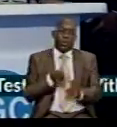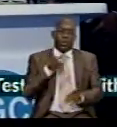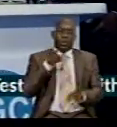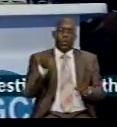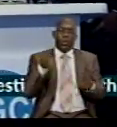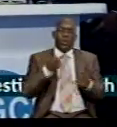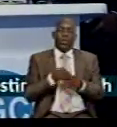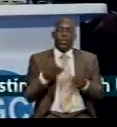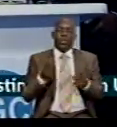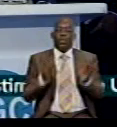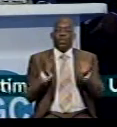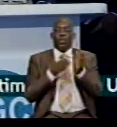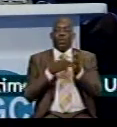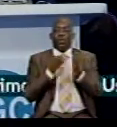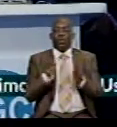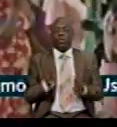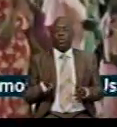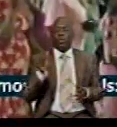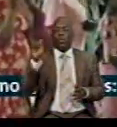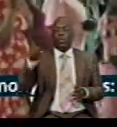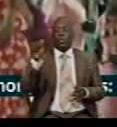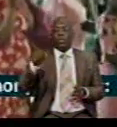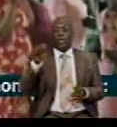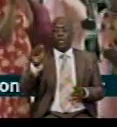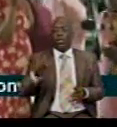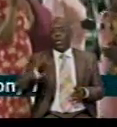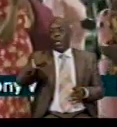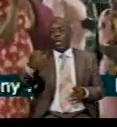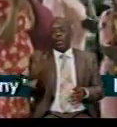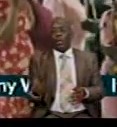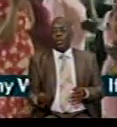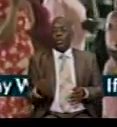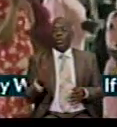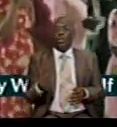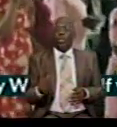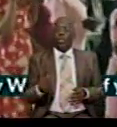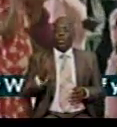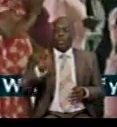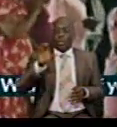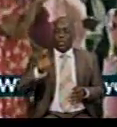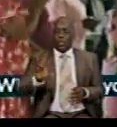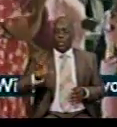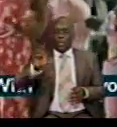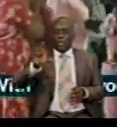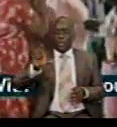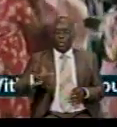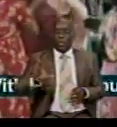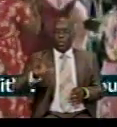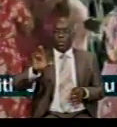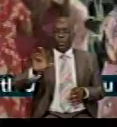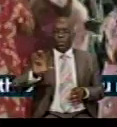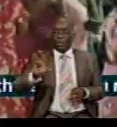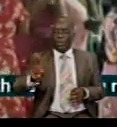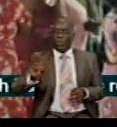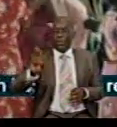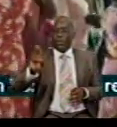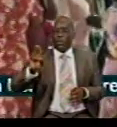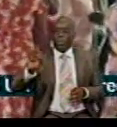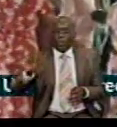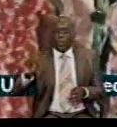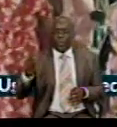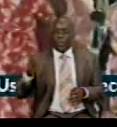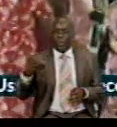louange. Another stick behind there. Donc ce bâton. Another crutch is up behind there. Ce béquille là-bas en l'air